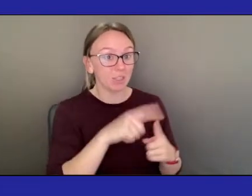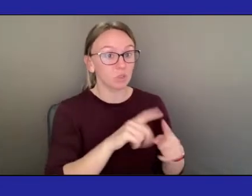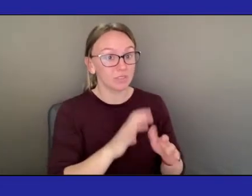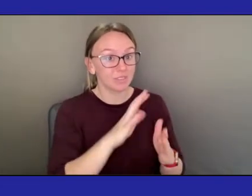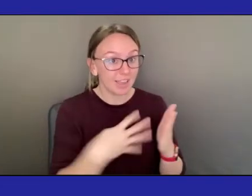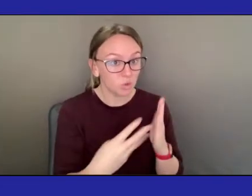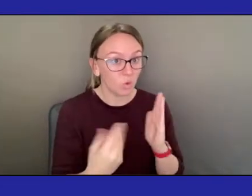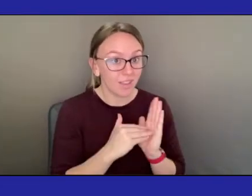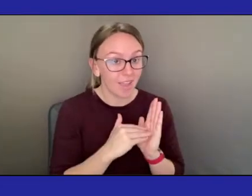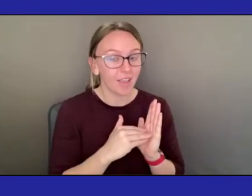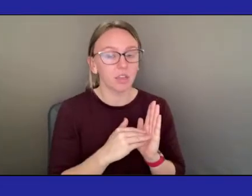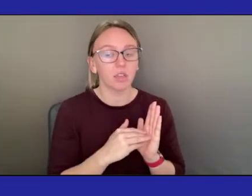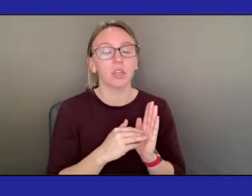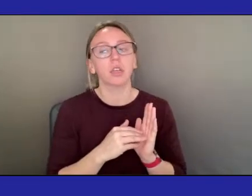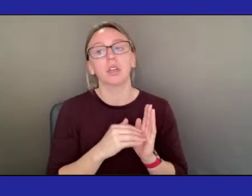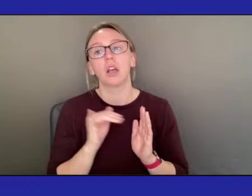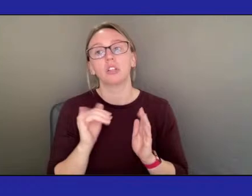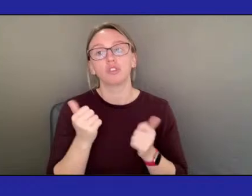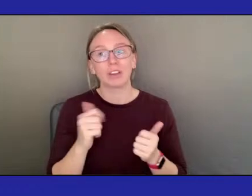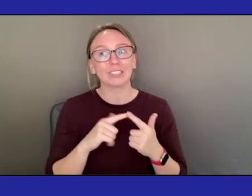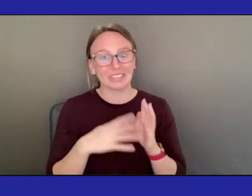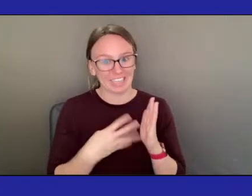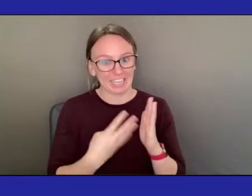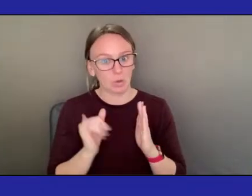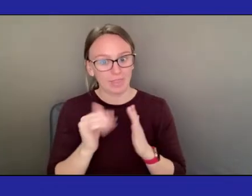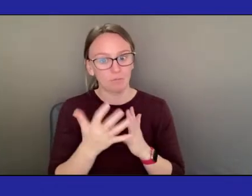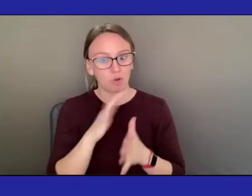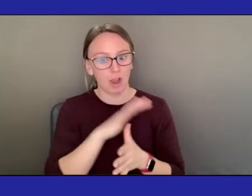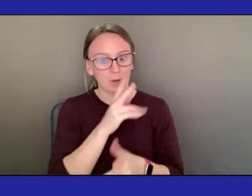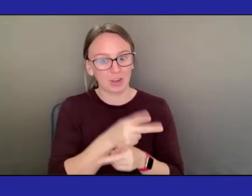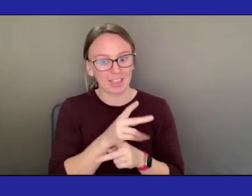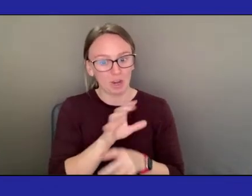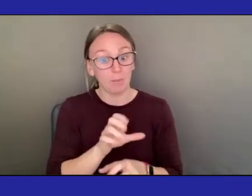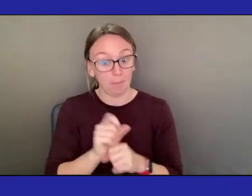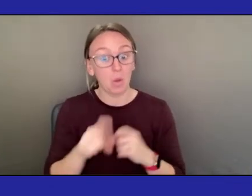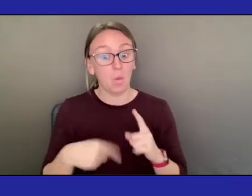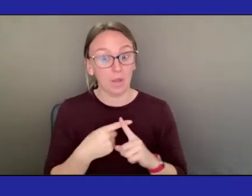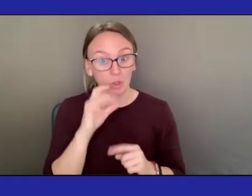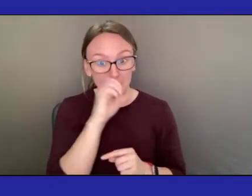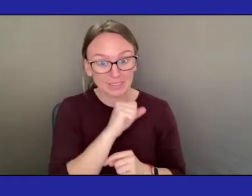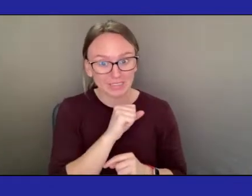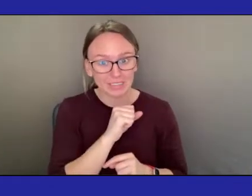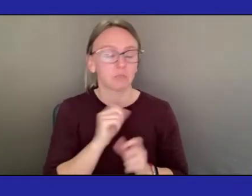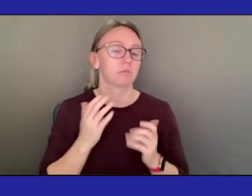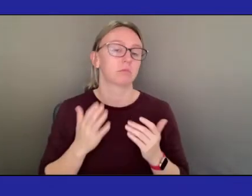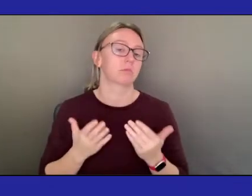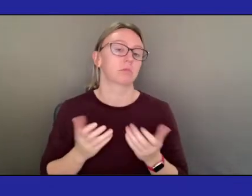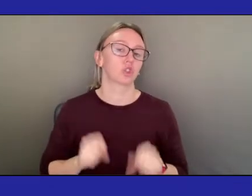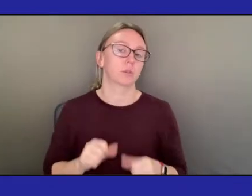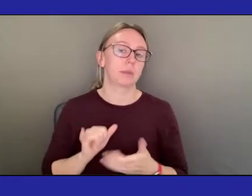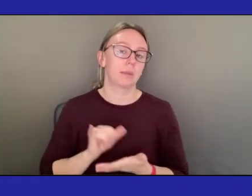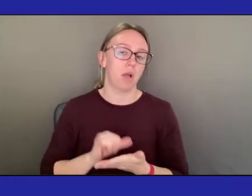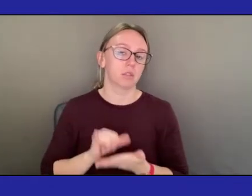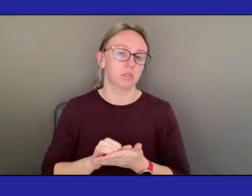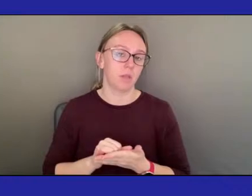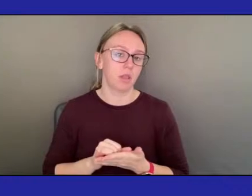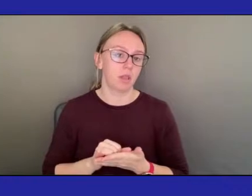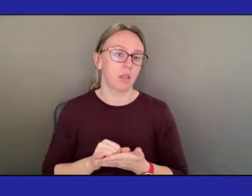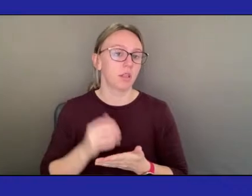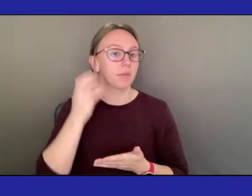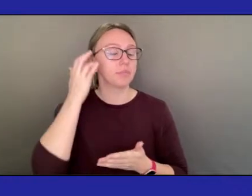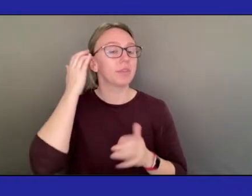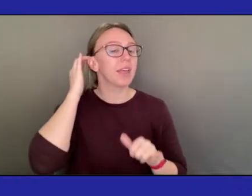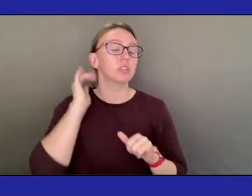to reschedule that primary care appointment once missed, could be impossible sometimes. It's really challenging. So